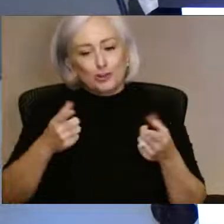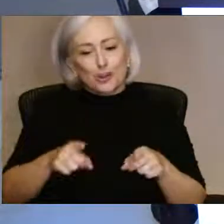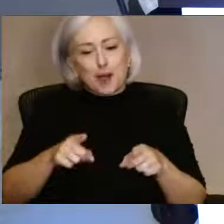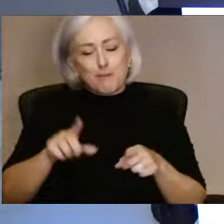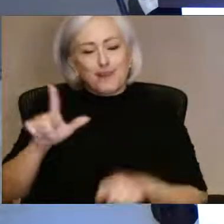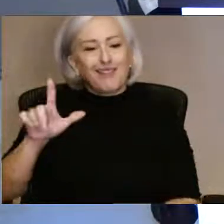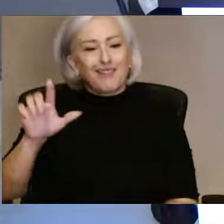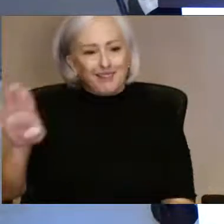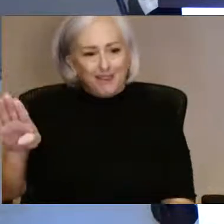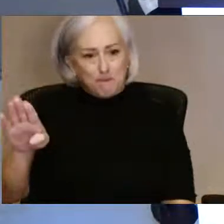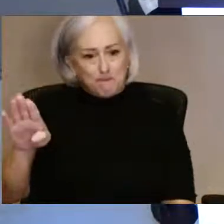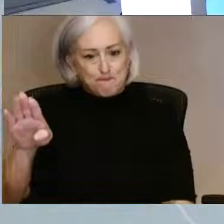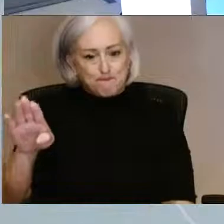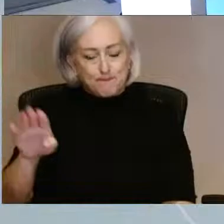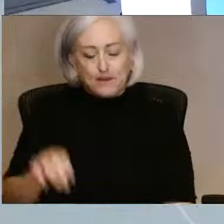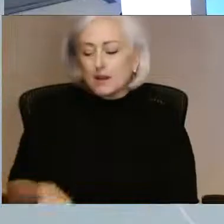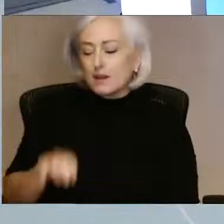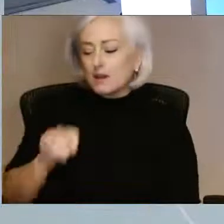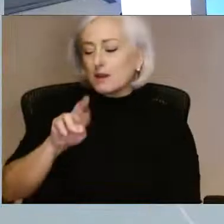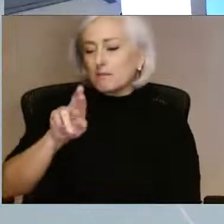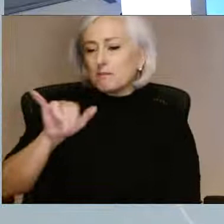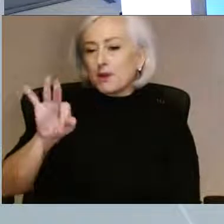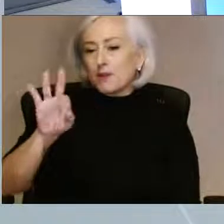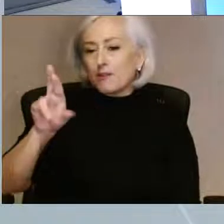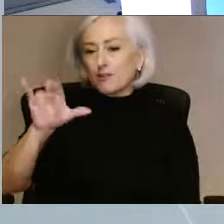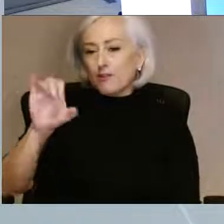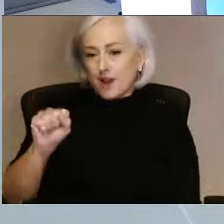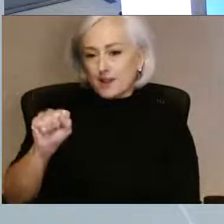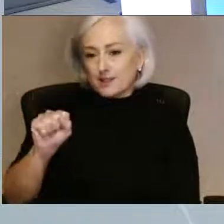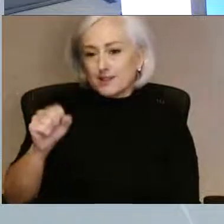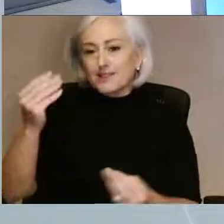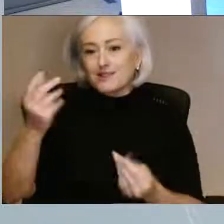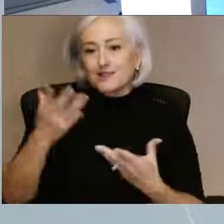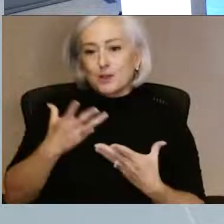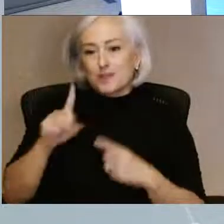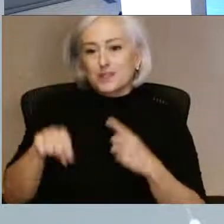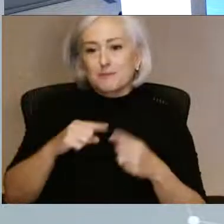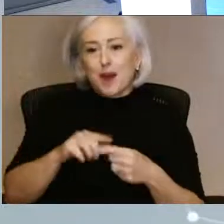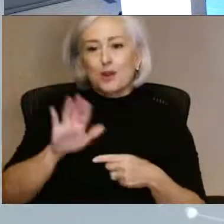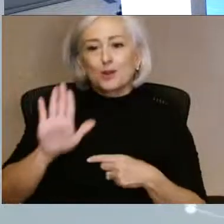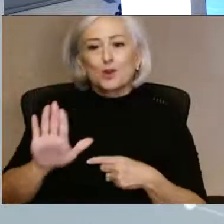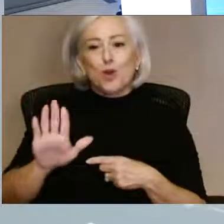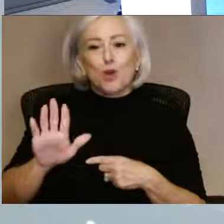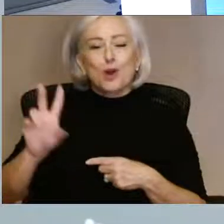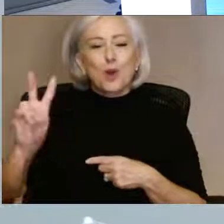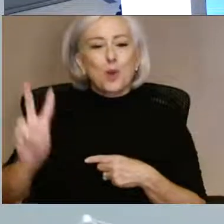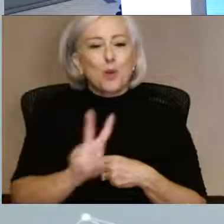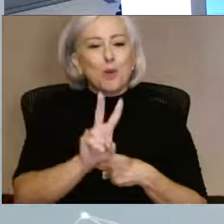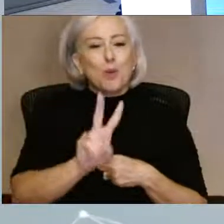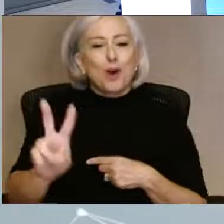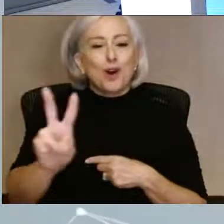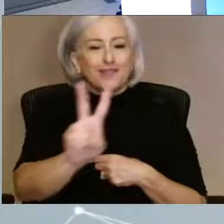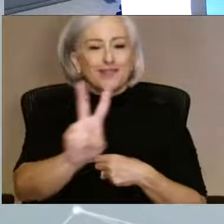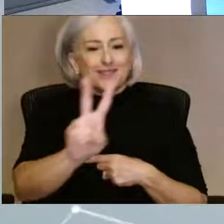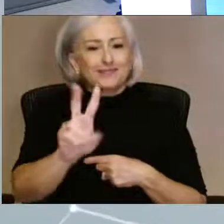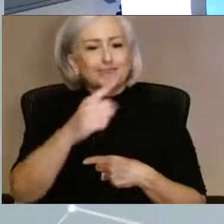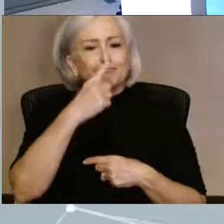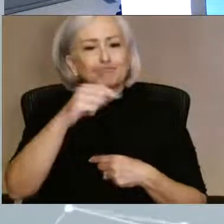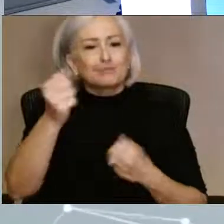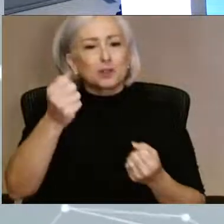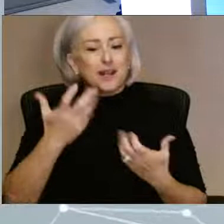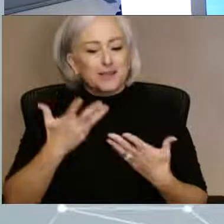already told us about your walks together. Mm-hmm. Could you tell us a little bit about how the